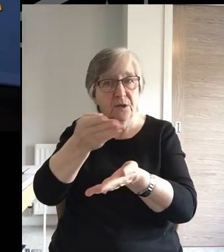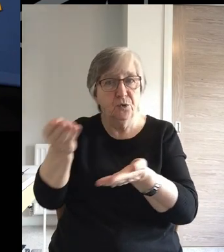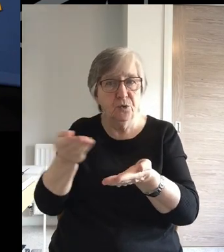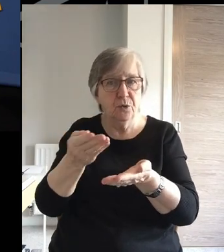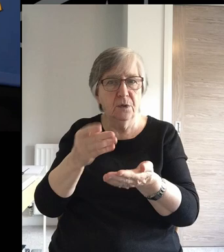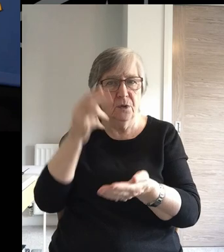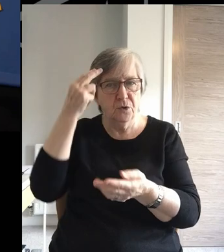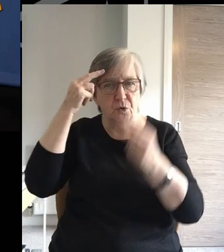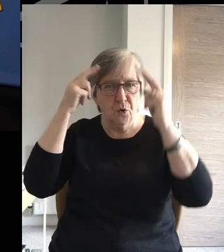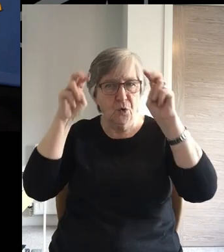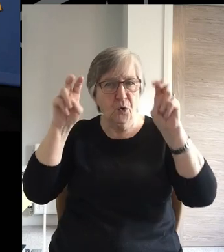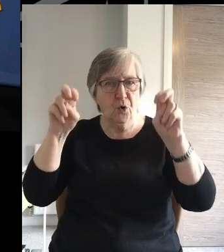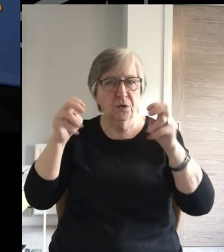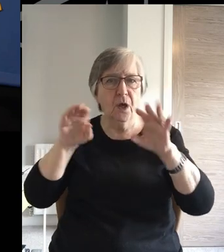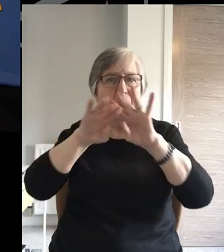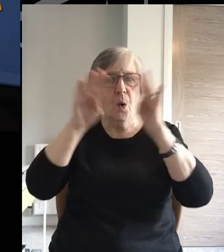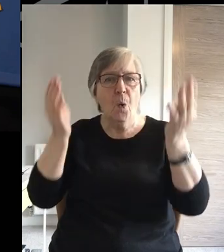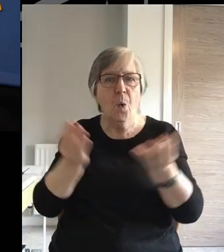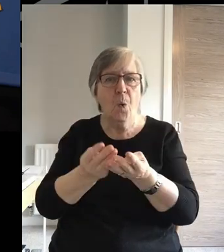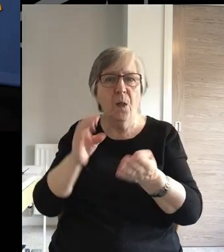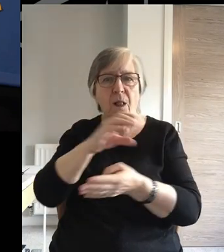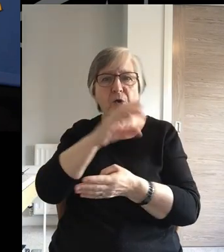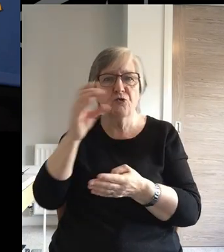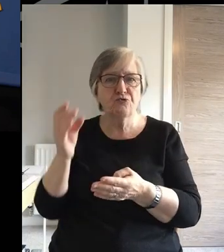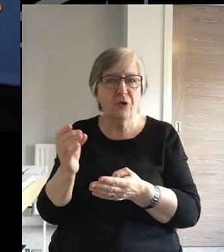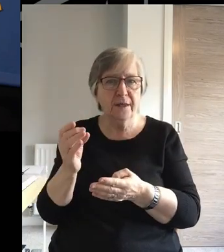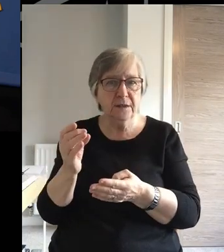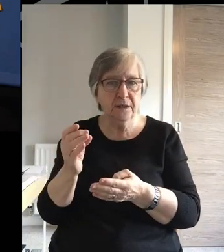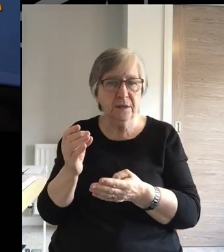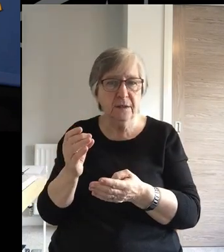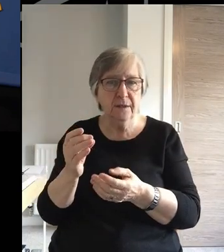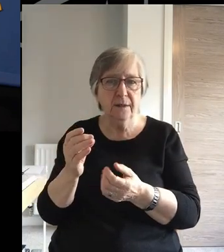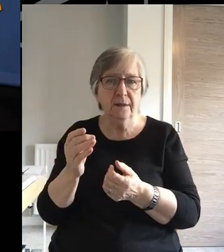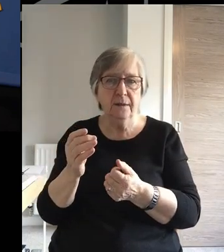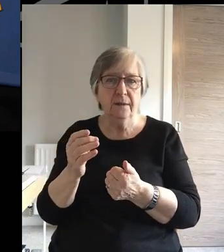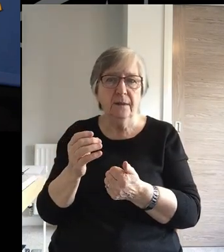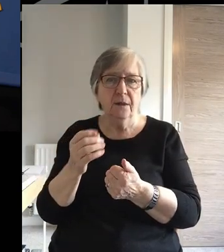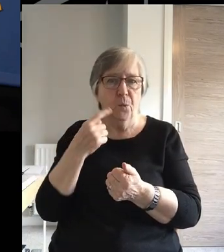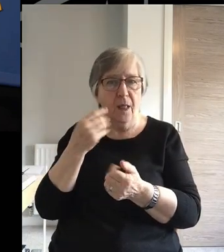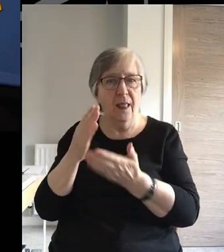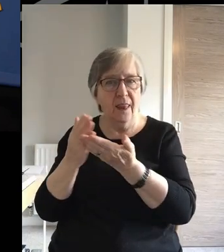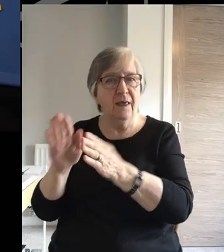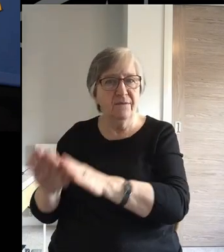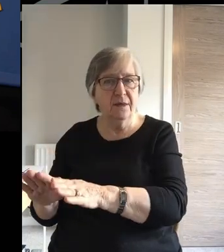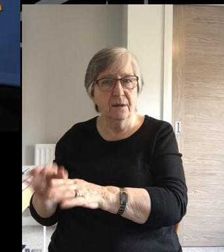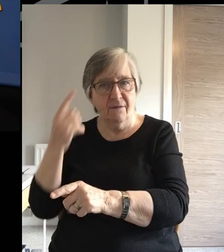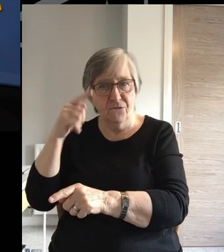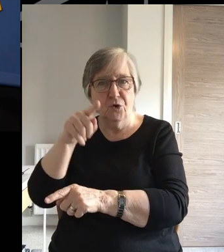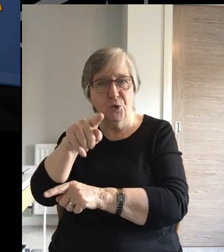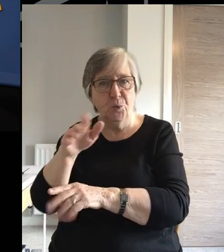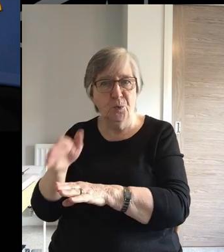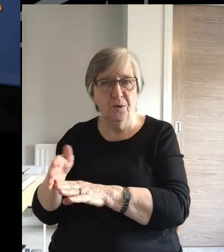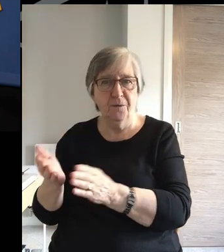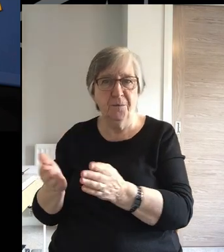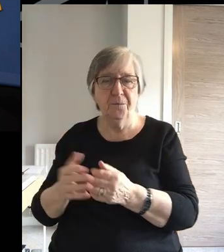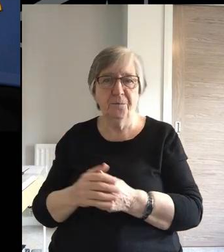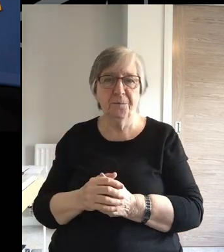called The Whole Christ by Sinclair Ferguson, one of my favourite preachers, and so I'm going to leave that here for